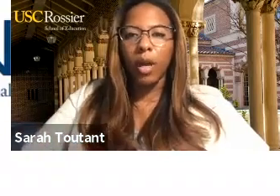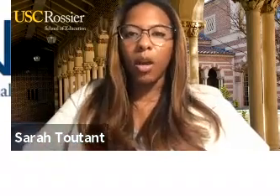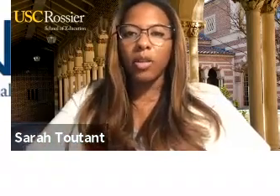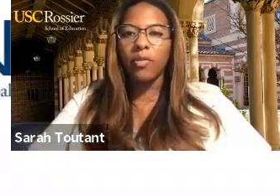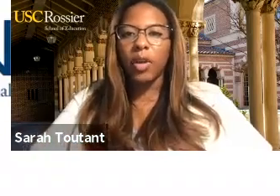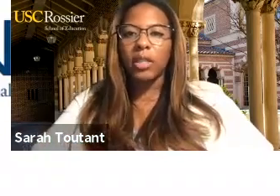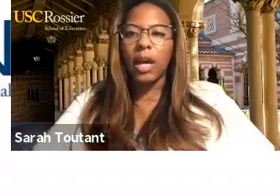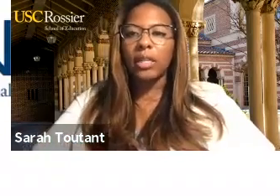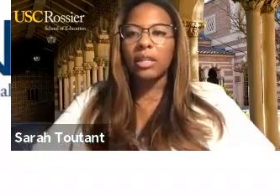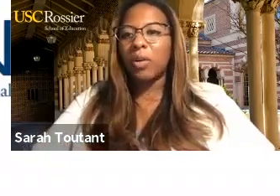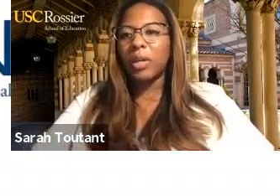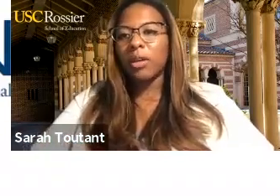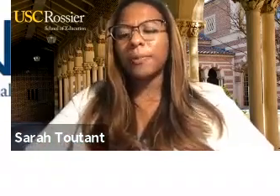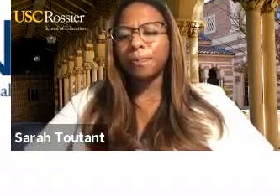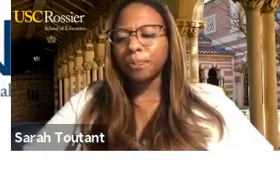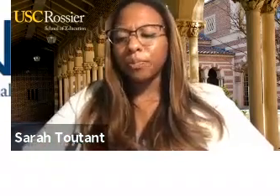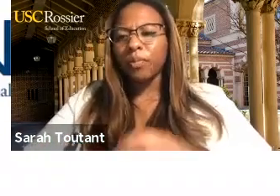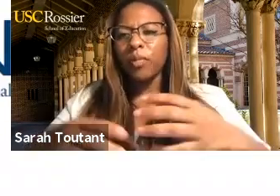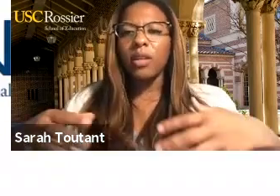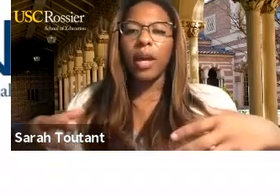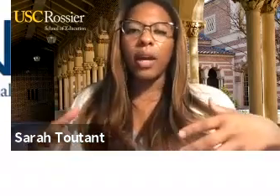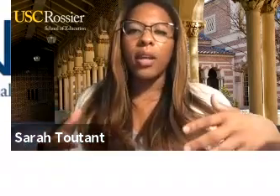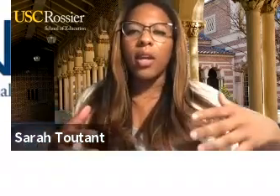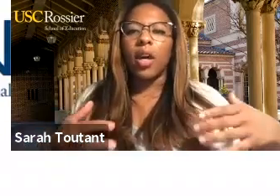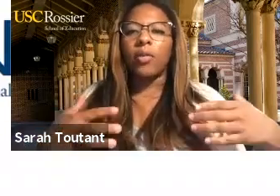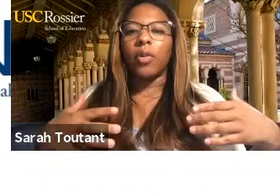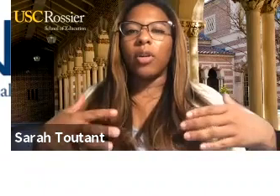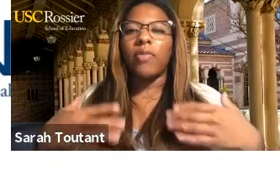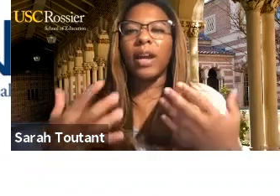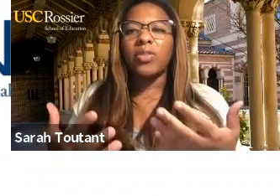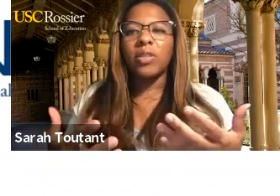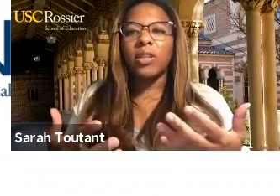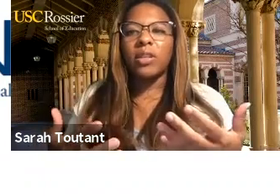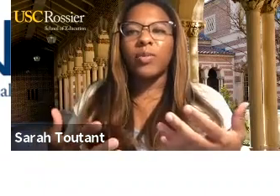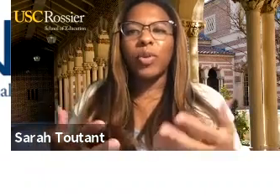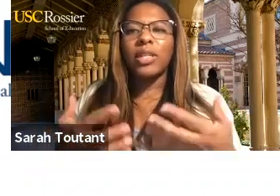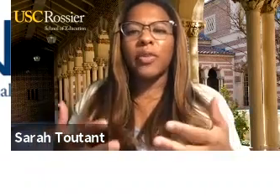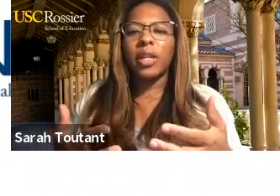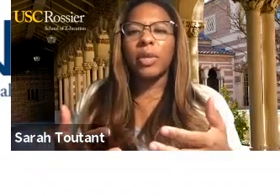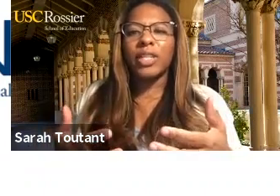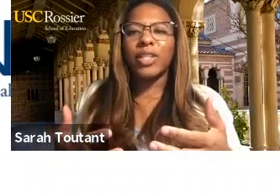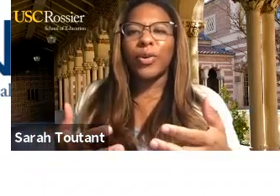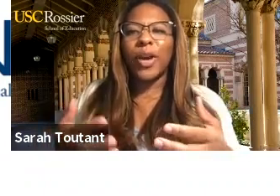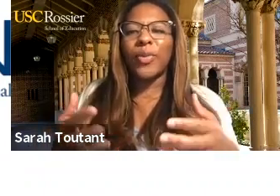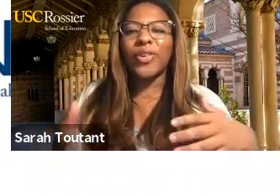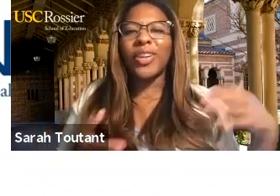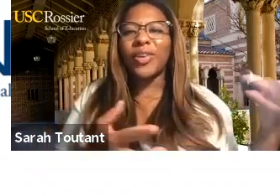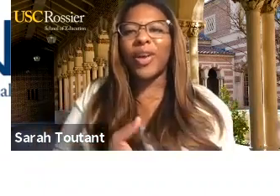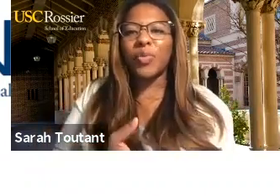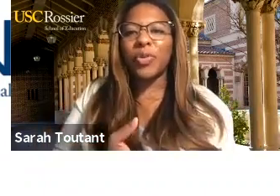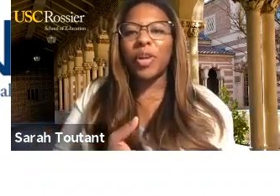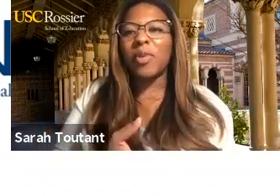of my colleague friends and I didn't know either, is that an advisor is pretty different in a PhD program. When